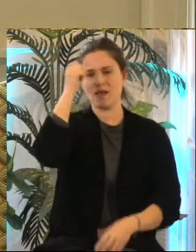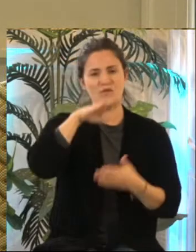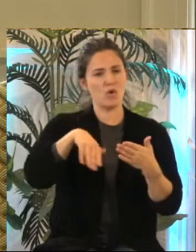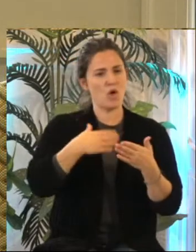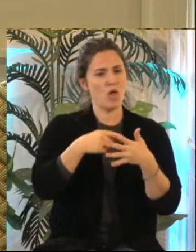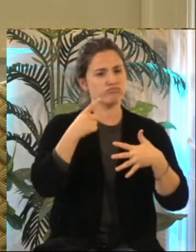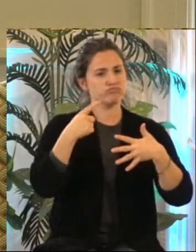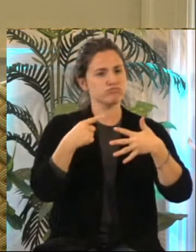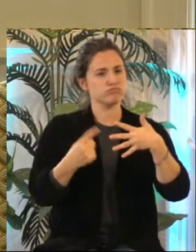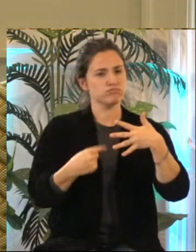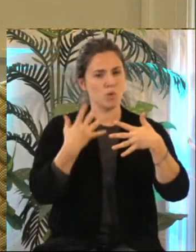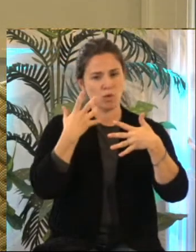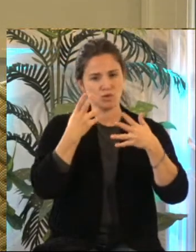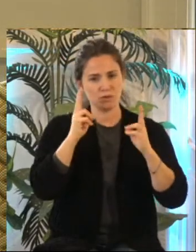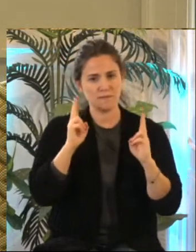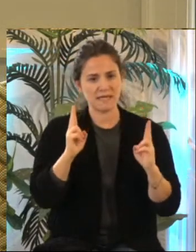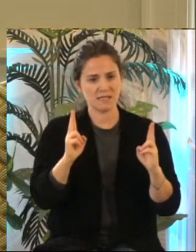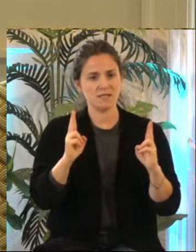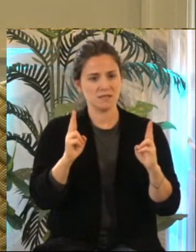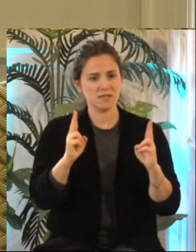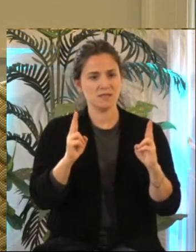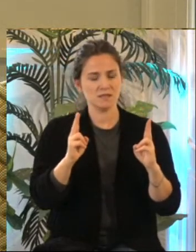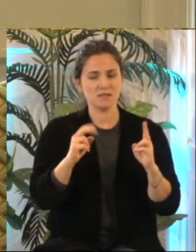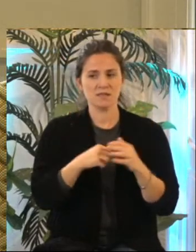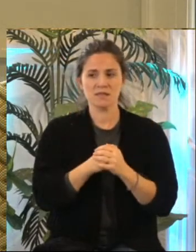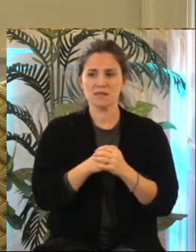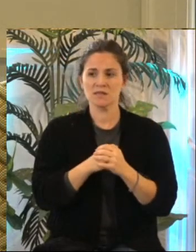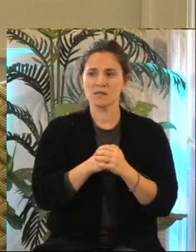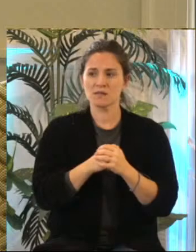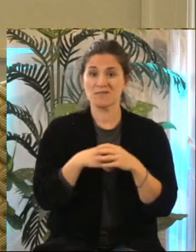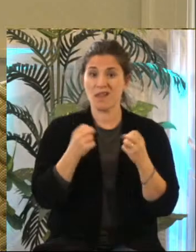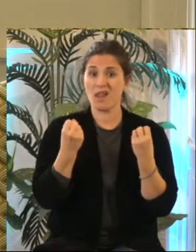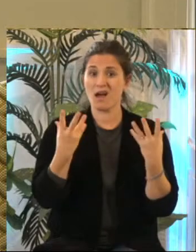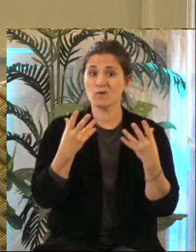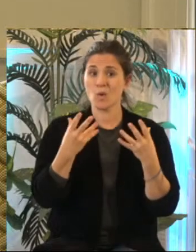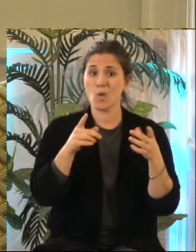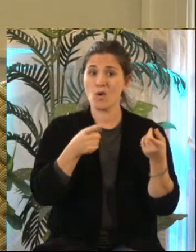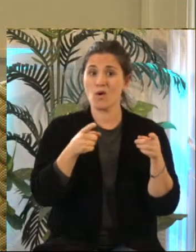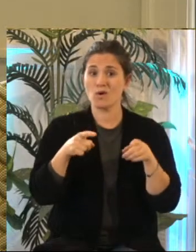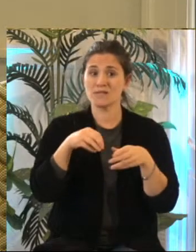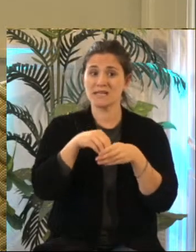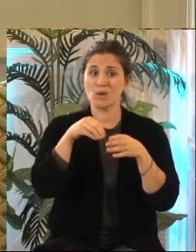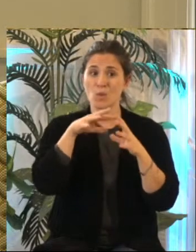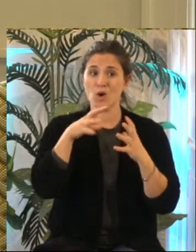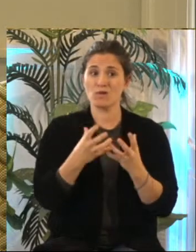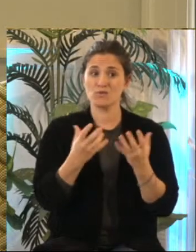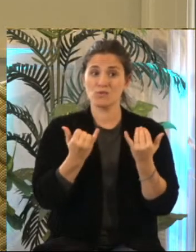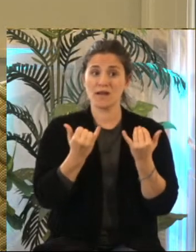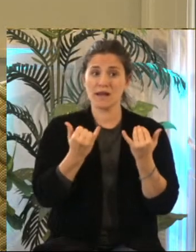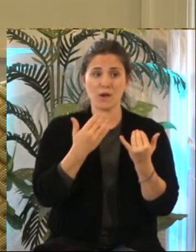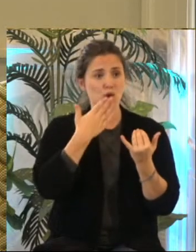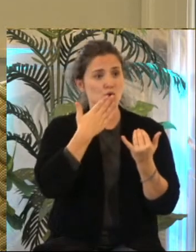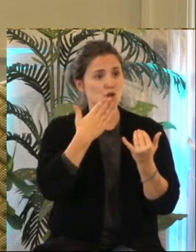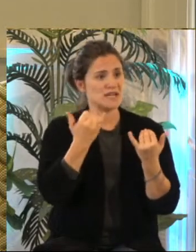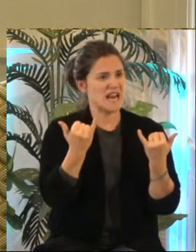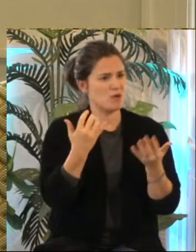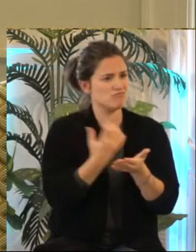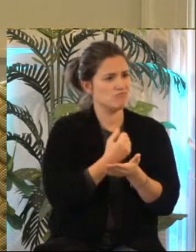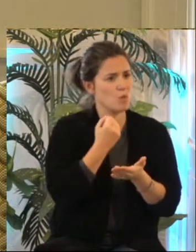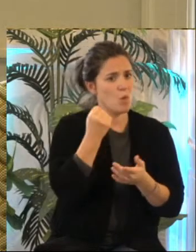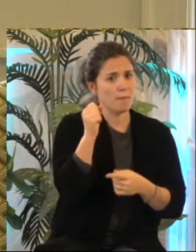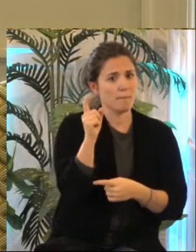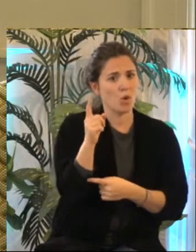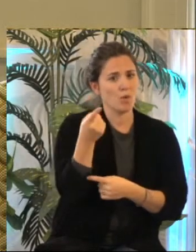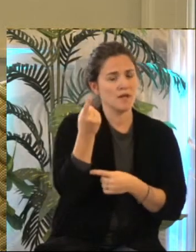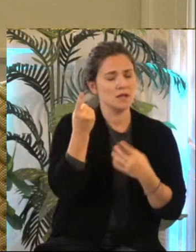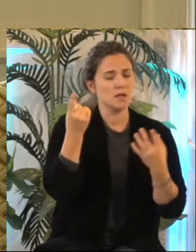in the world right now. So sometimes it's just really good to take a moment and stop everything and just cool